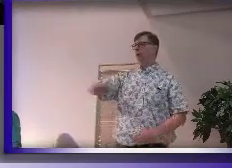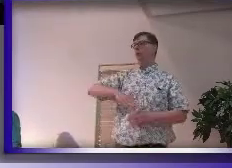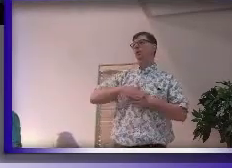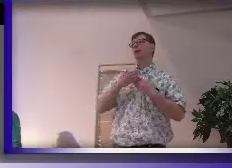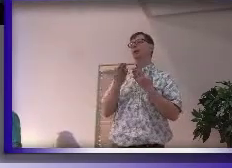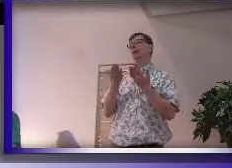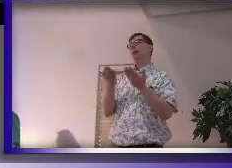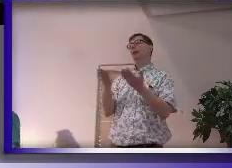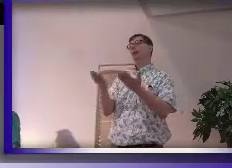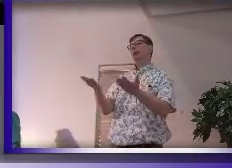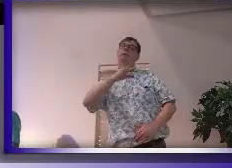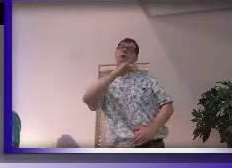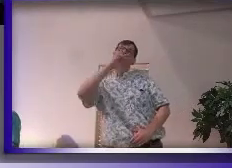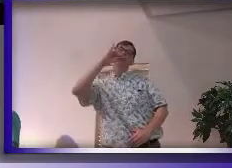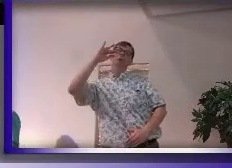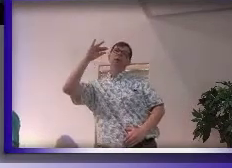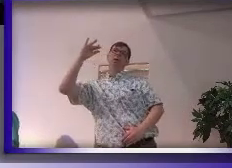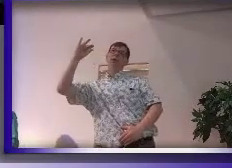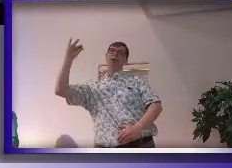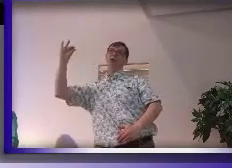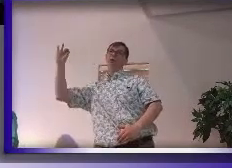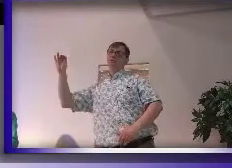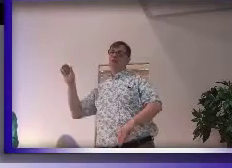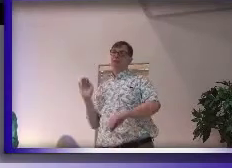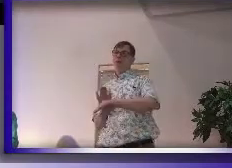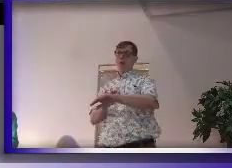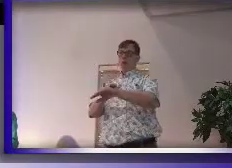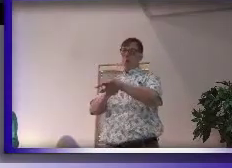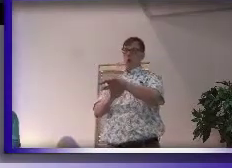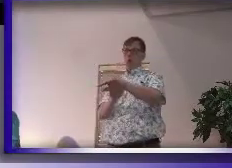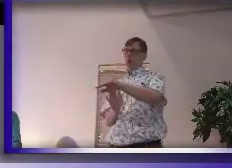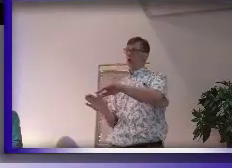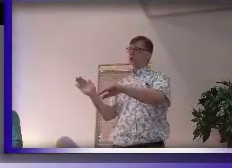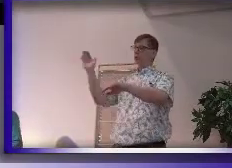Wash over us.